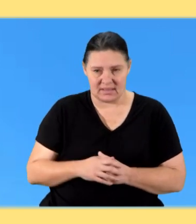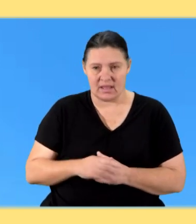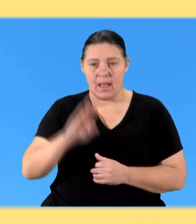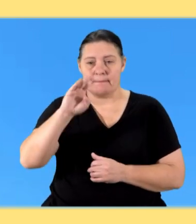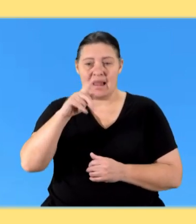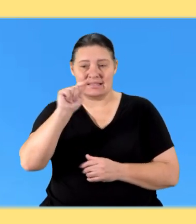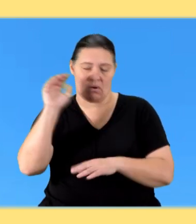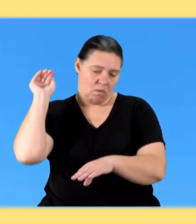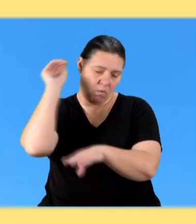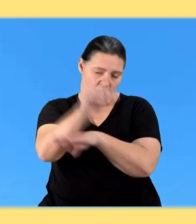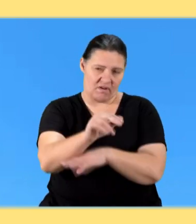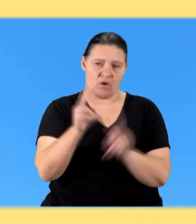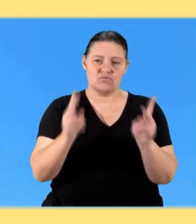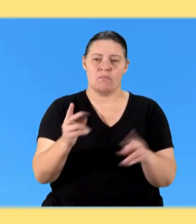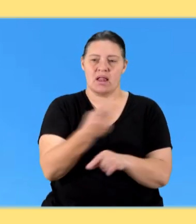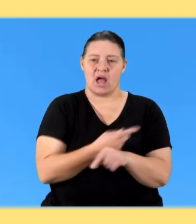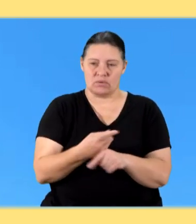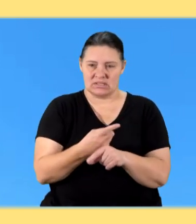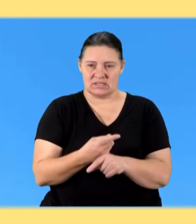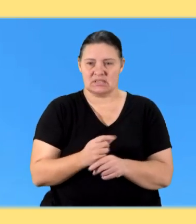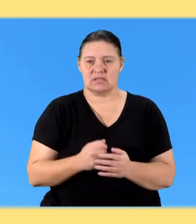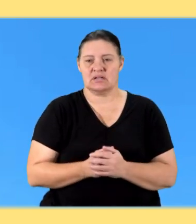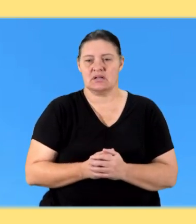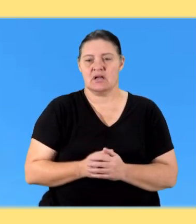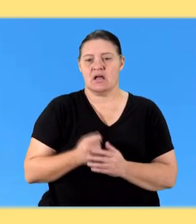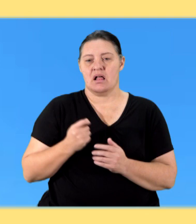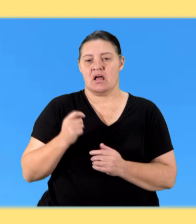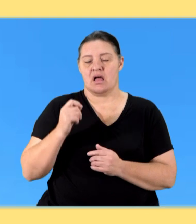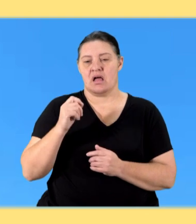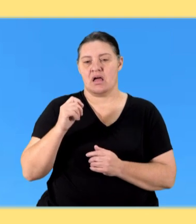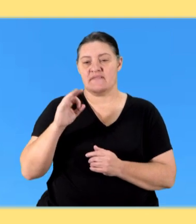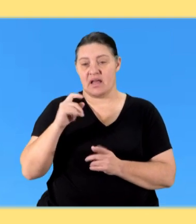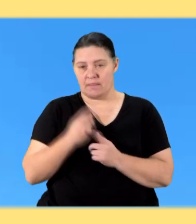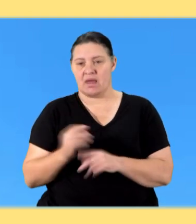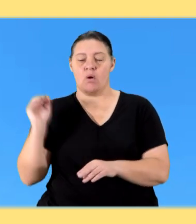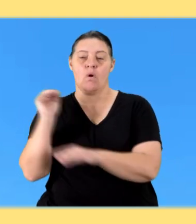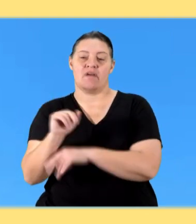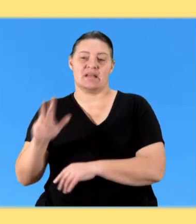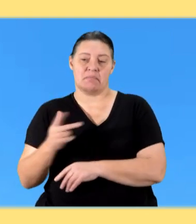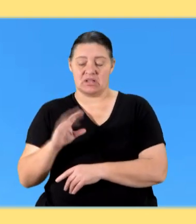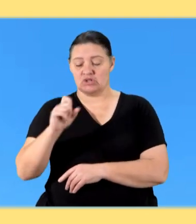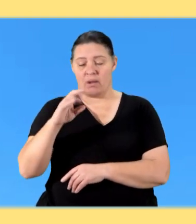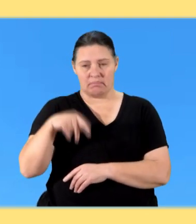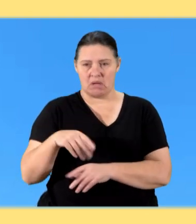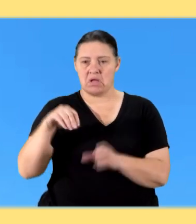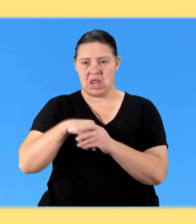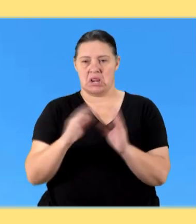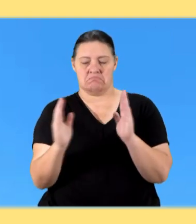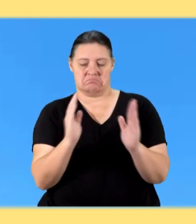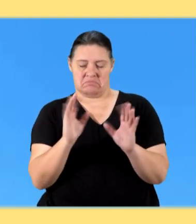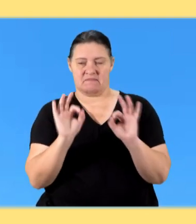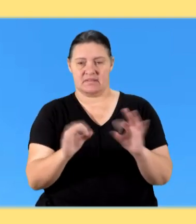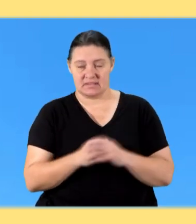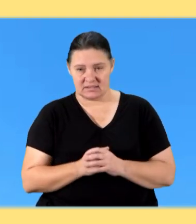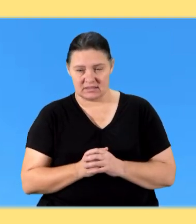can see Blunt has already gone beyond the normal hours by 2 and File by 8 hours, but Sharp is within